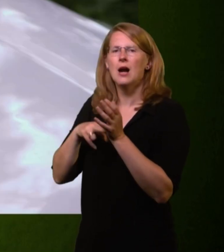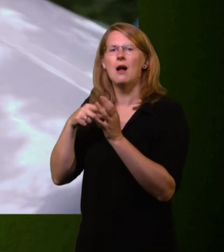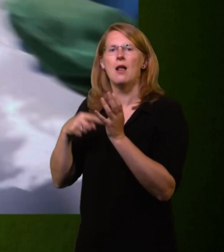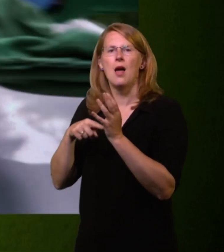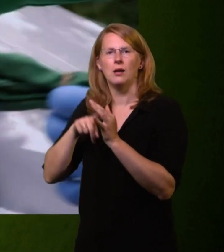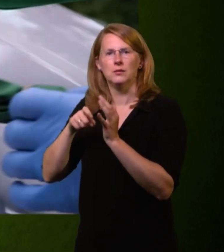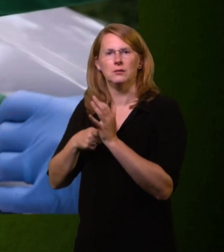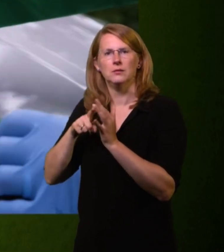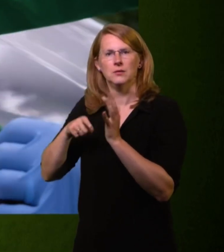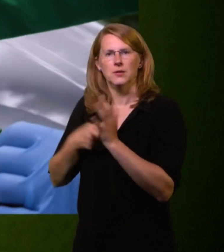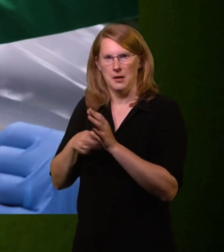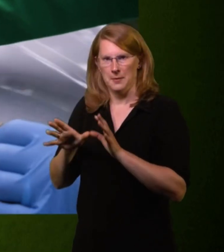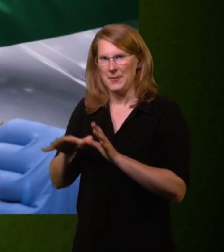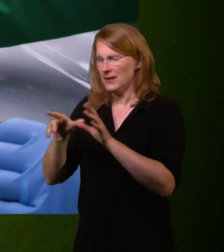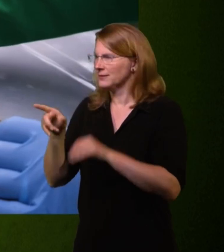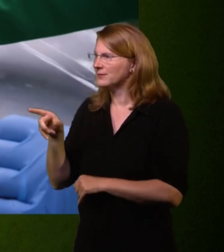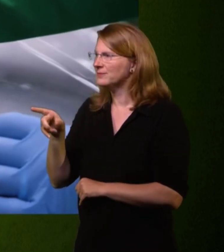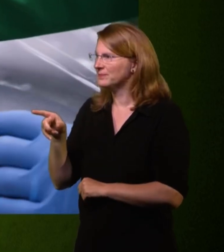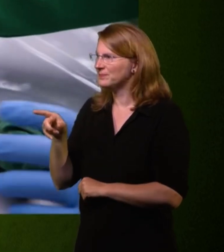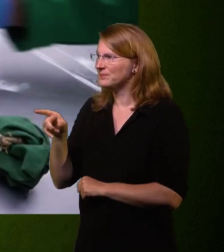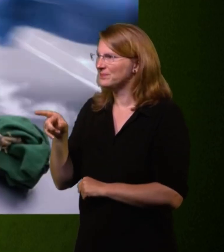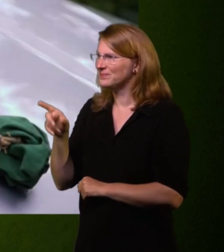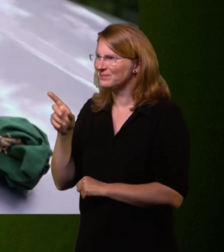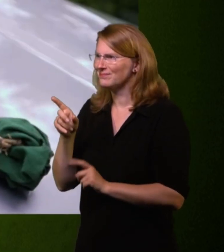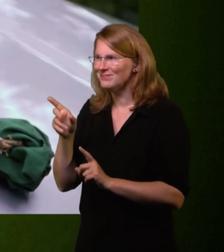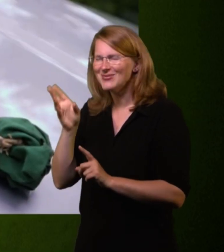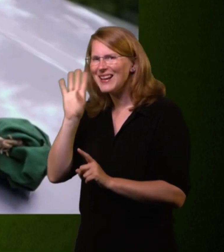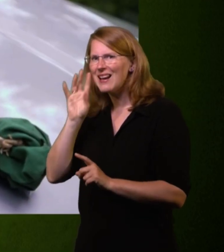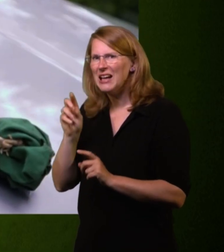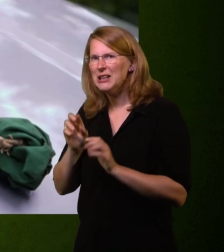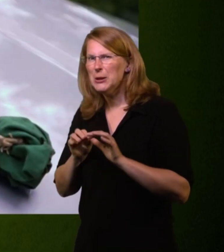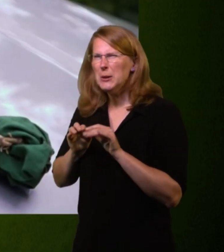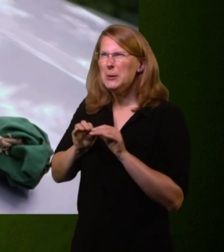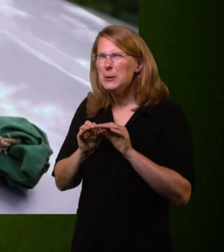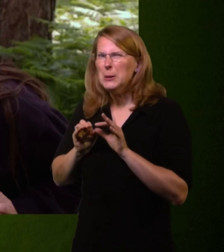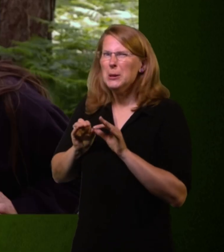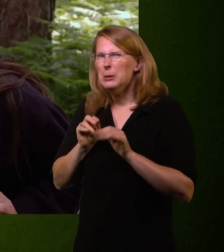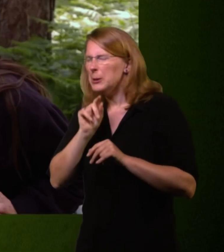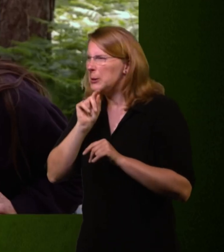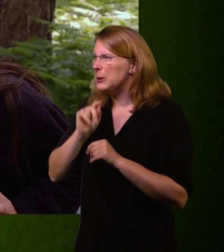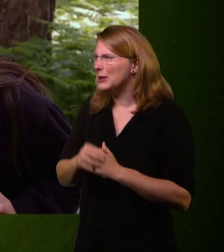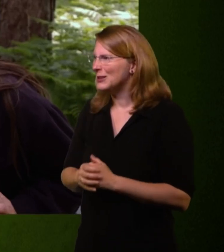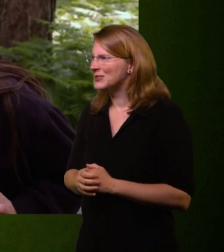And they're Natterer's bats. It's great, you can hear them listening.